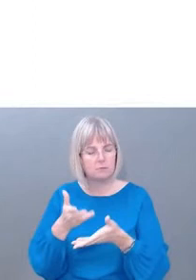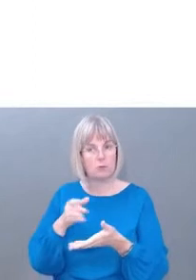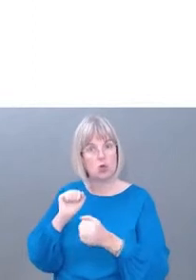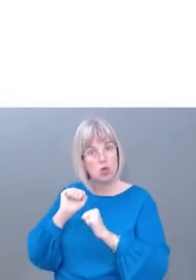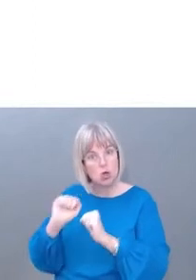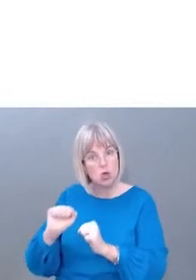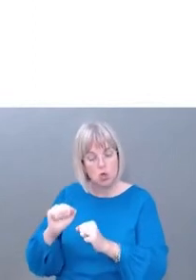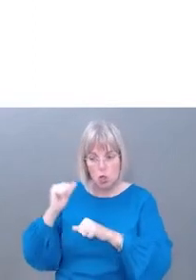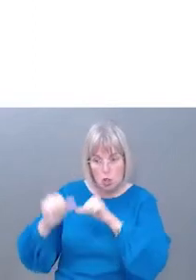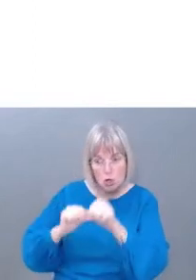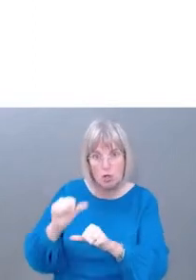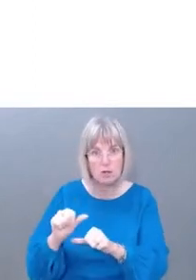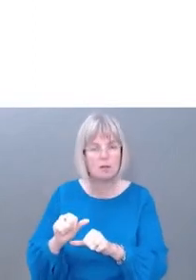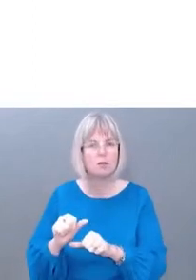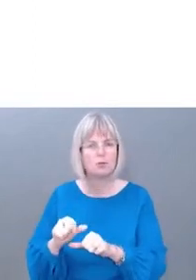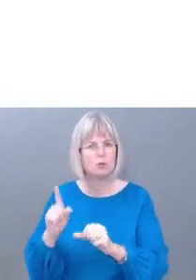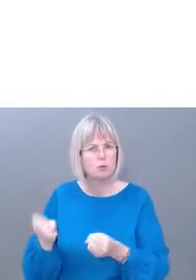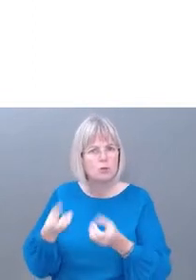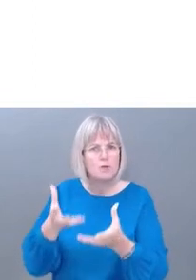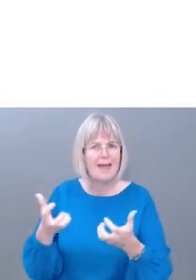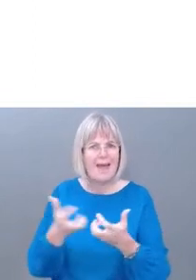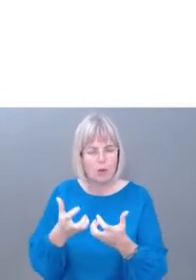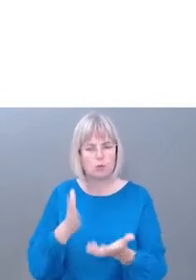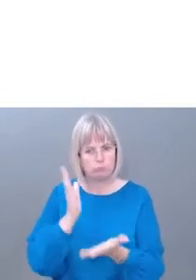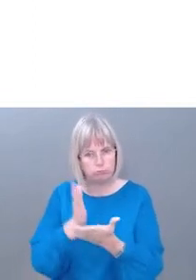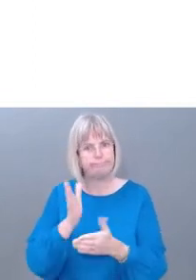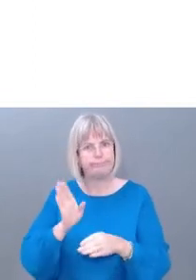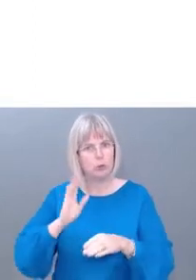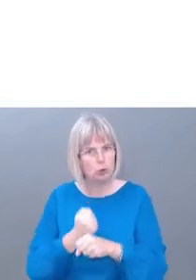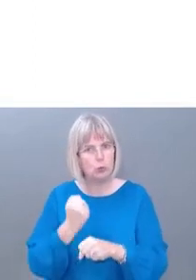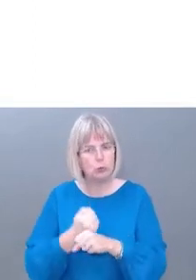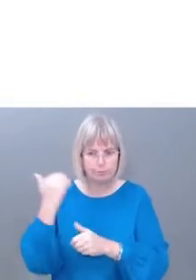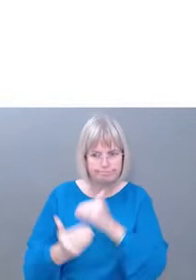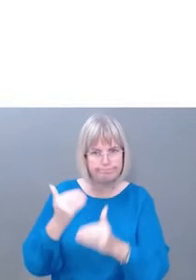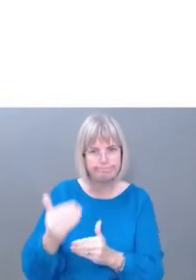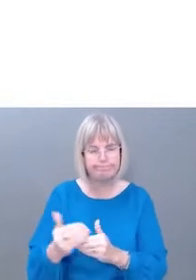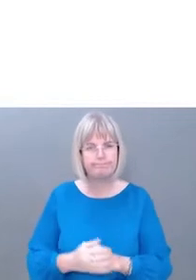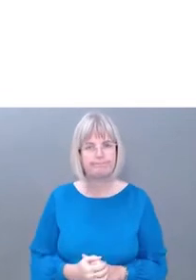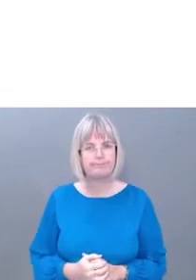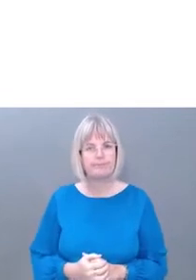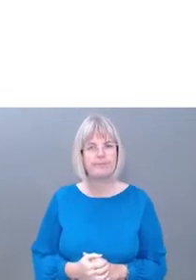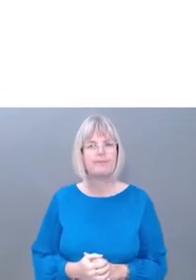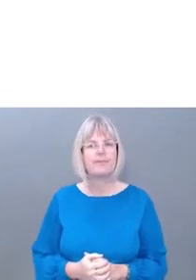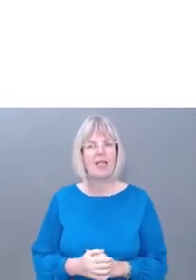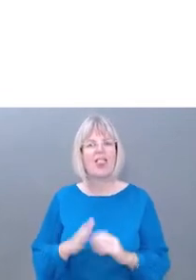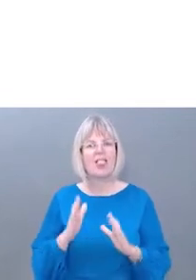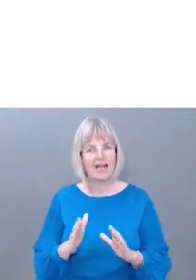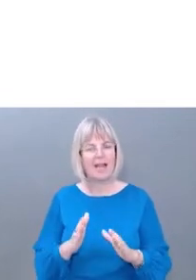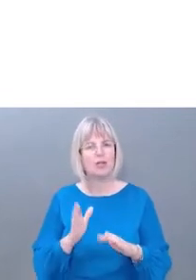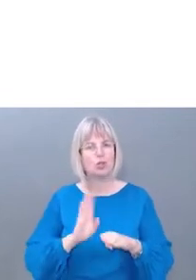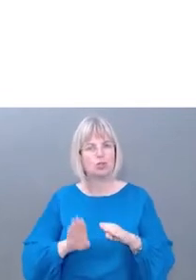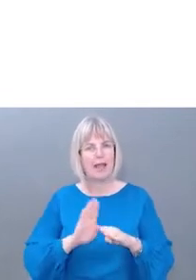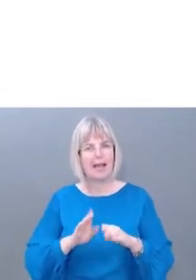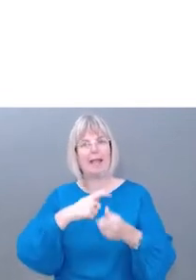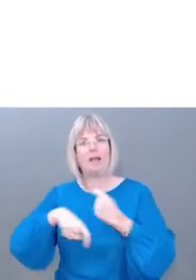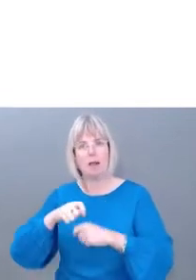walk, not just talking the talk. And then we're going to shift from training to practice, and we're going to hear from Sarah Erskine, who'll be telling us about